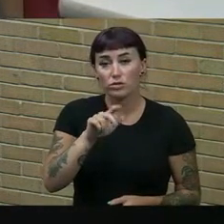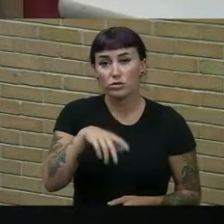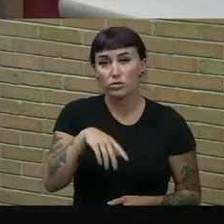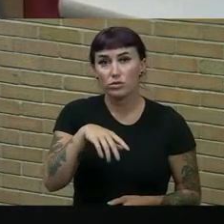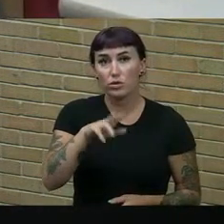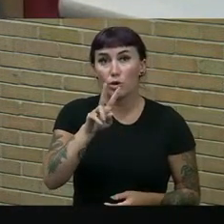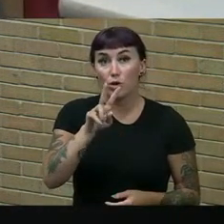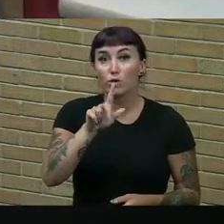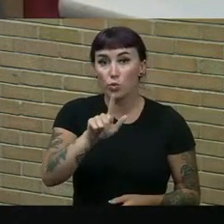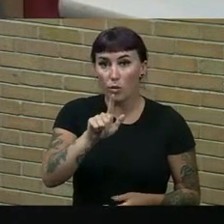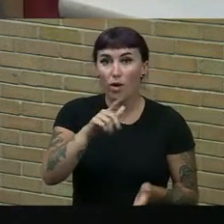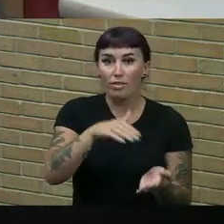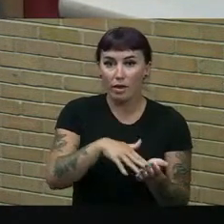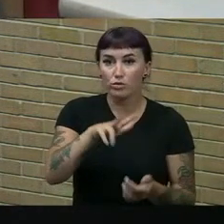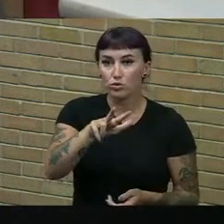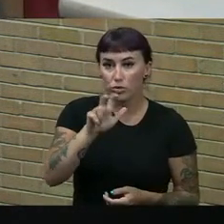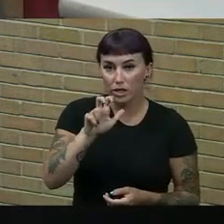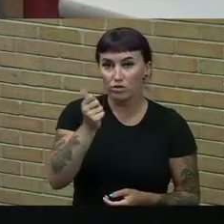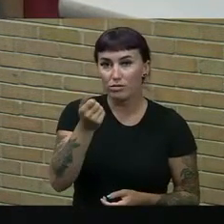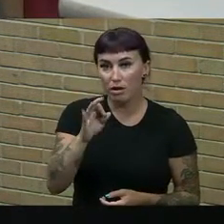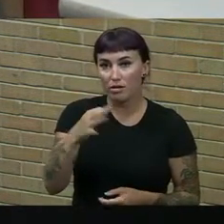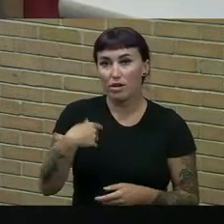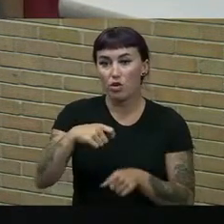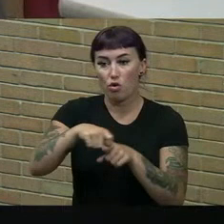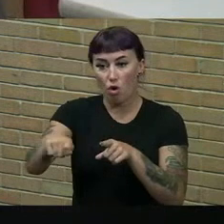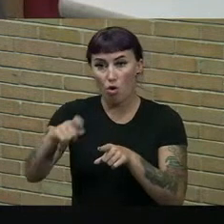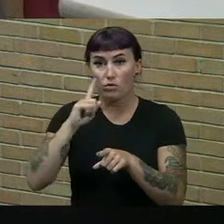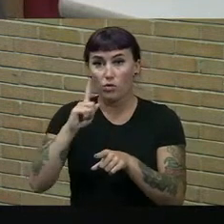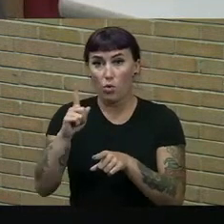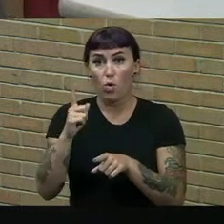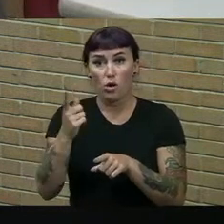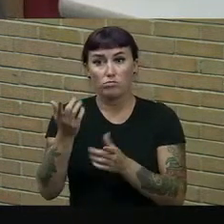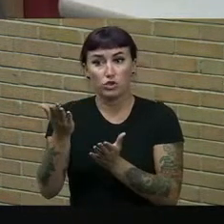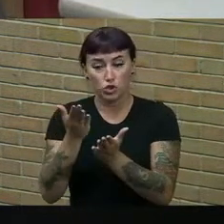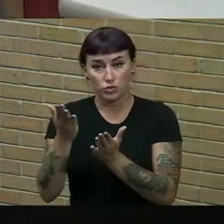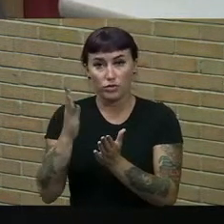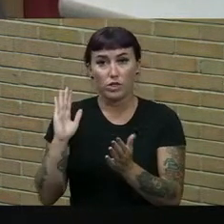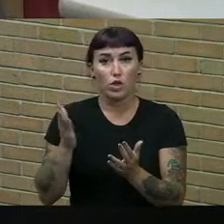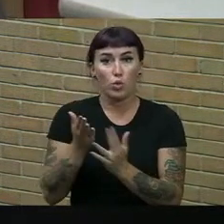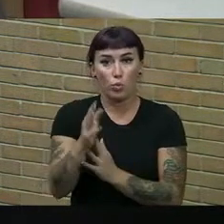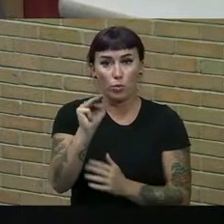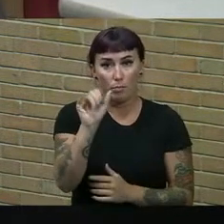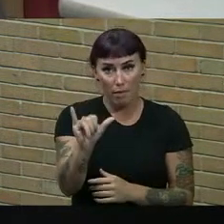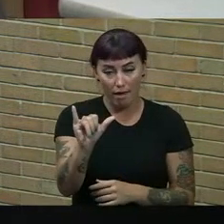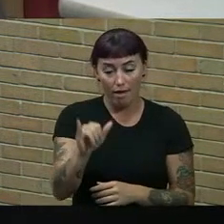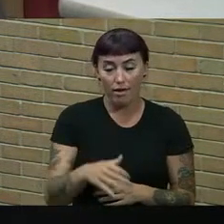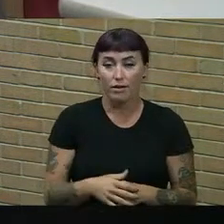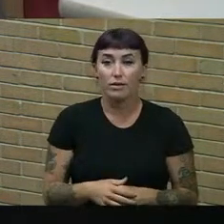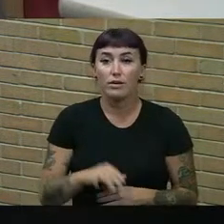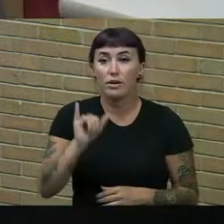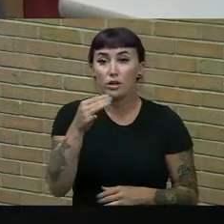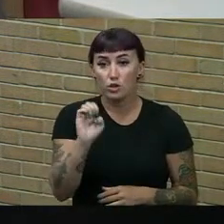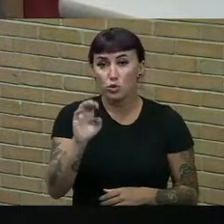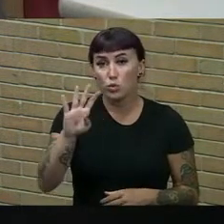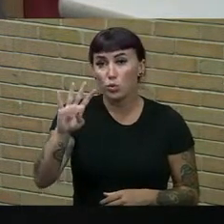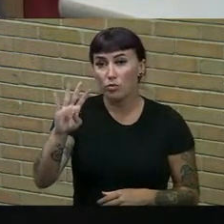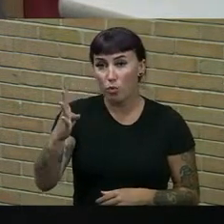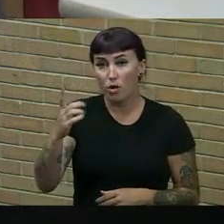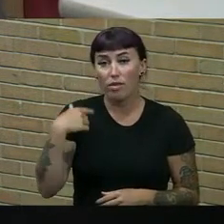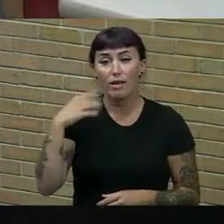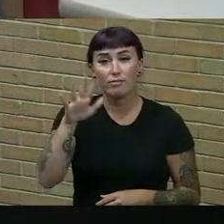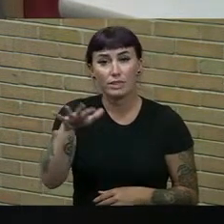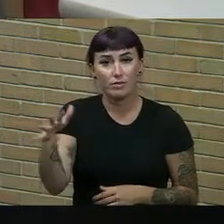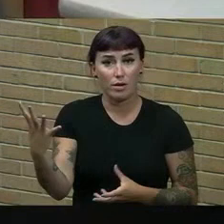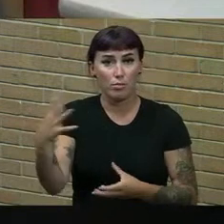21,319 calls for service to the end of May. They also reported on their annual bike rodeo on June the 4th, which had 55